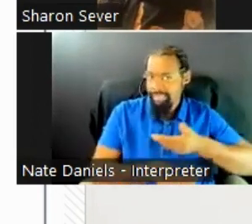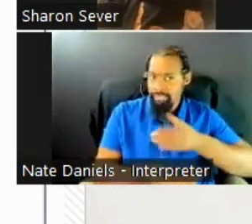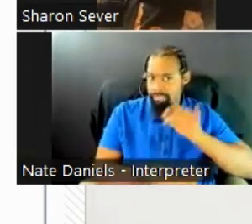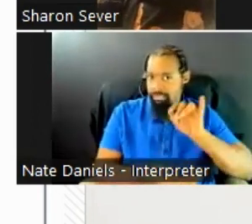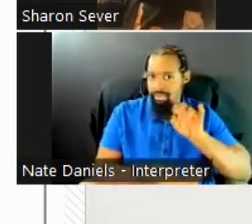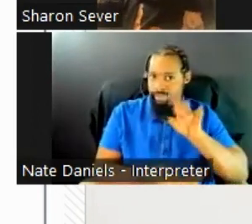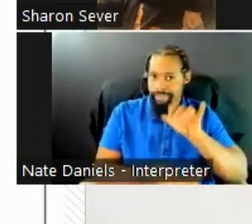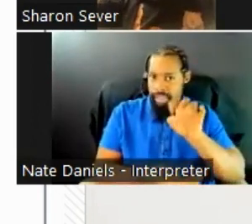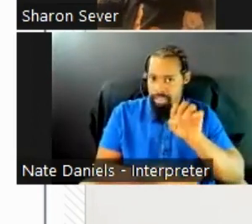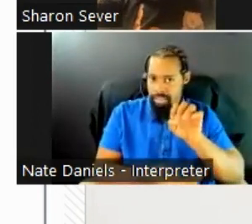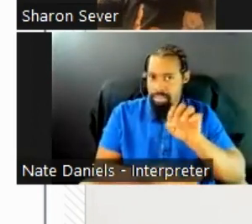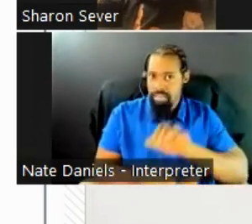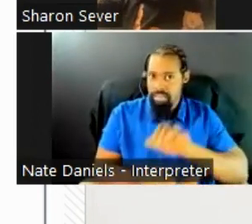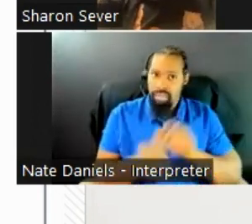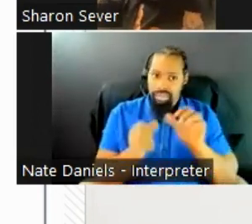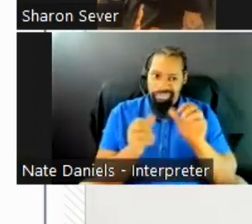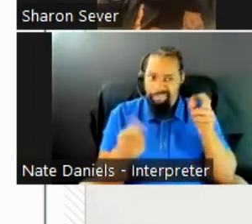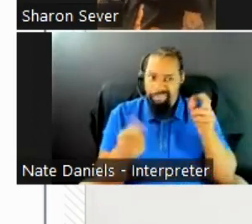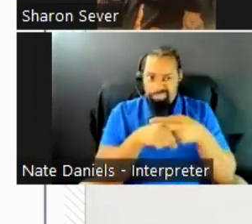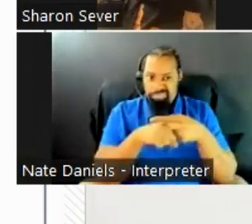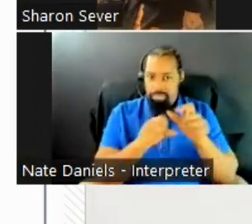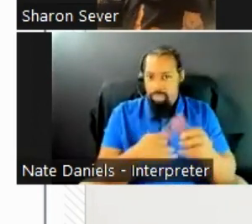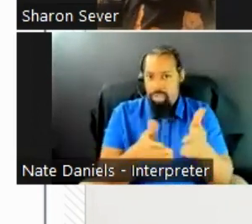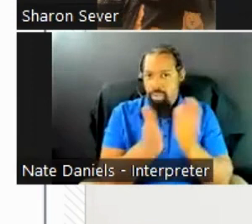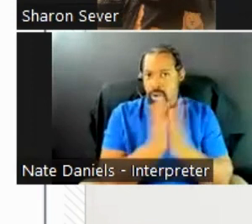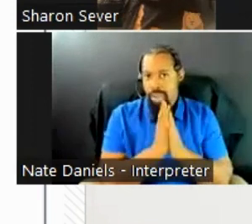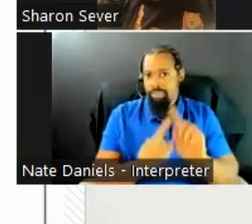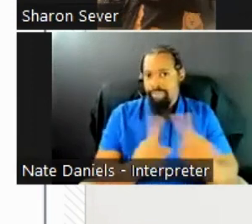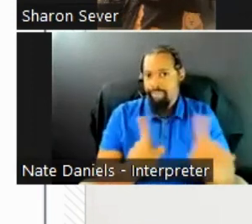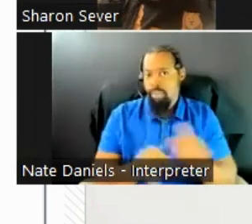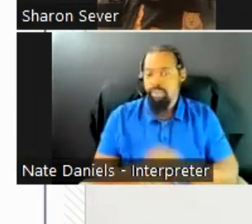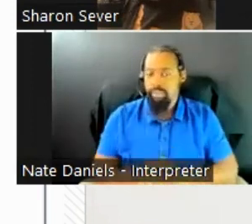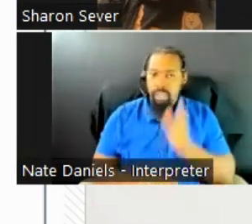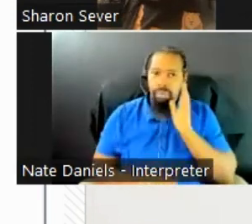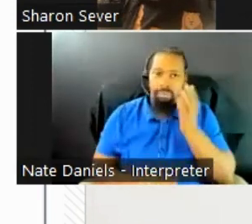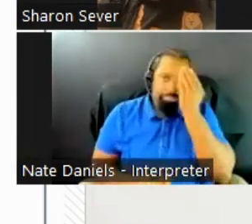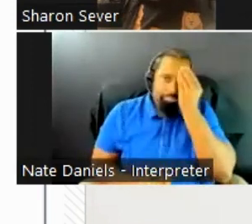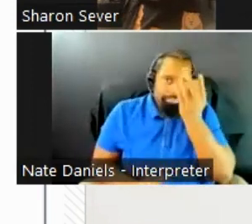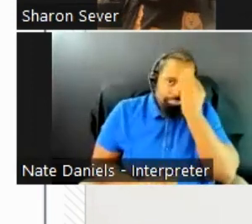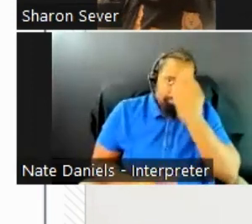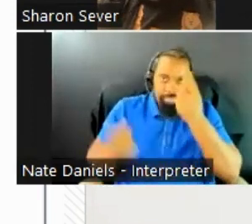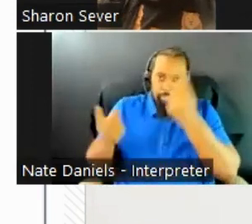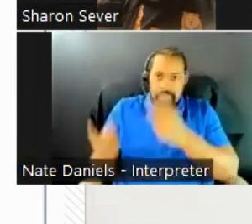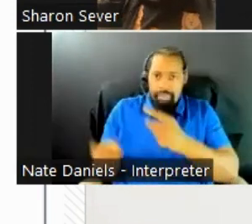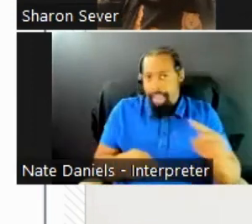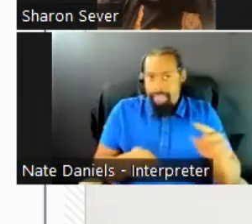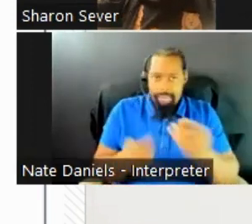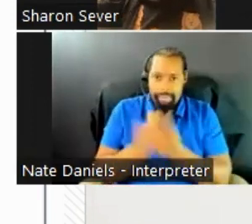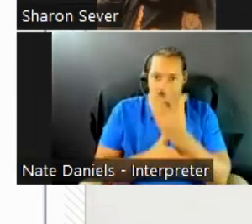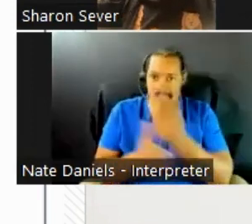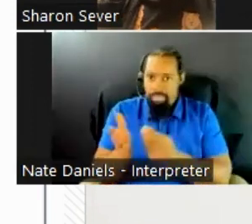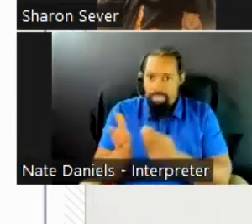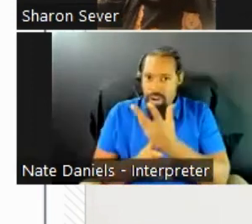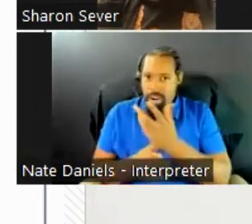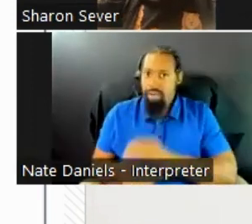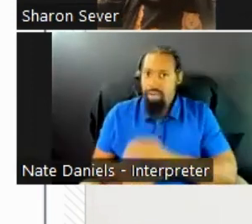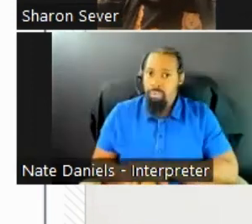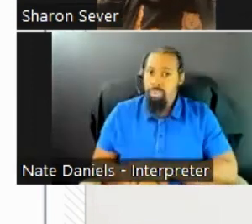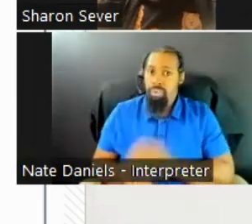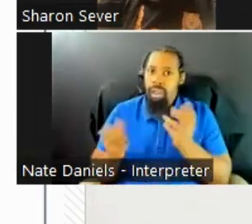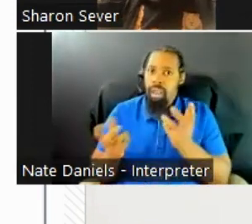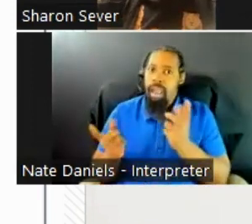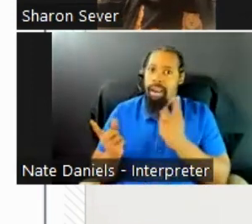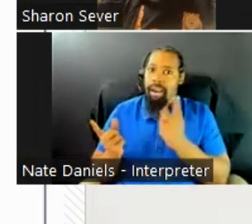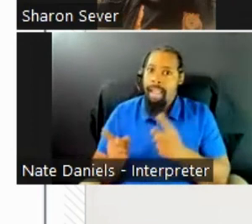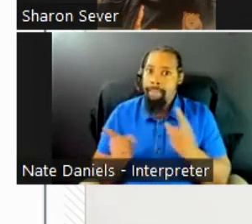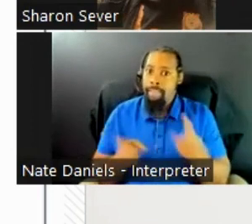on everything we've got going on this spring semester. We have a lot happening, a lot of new things, this contest being one of them. So